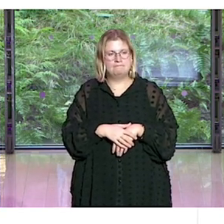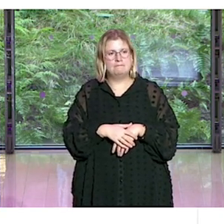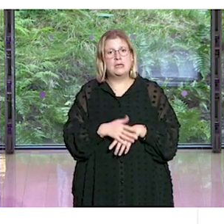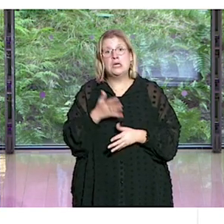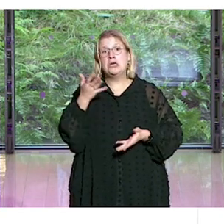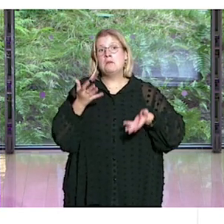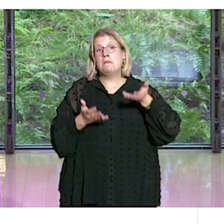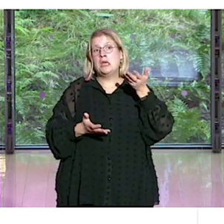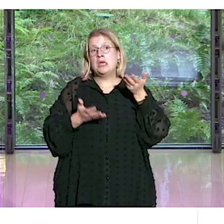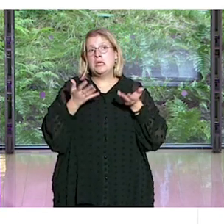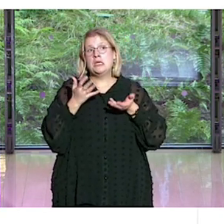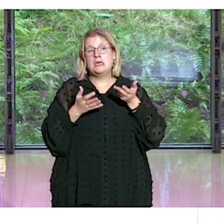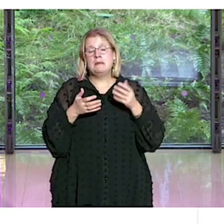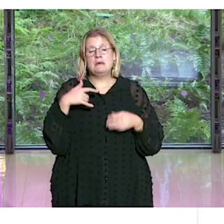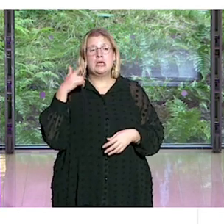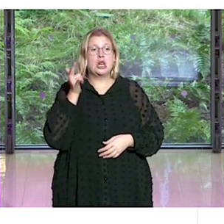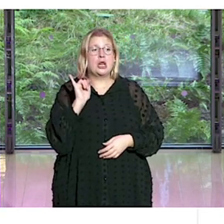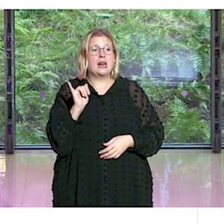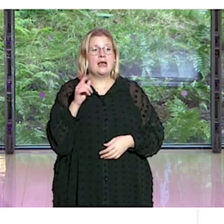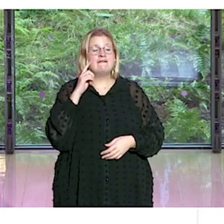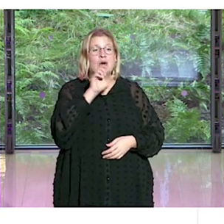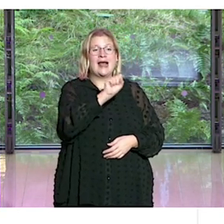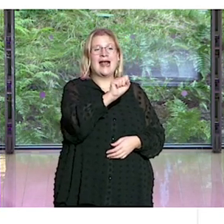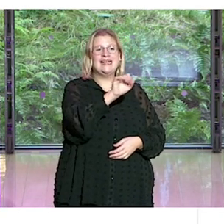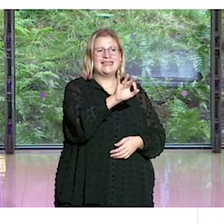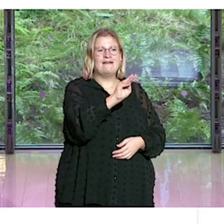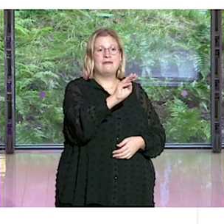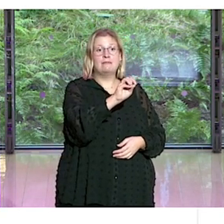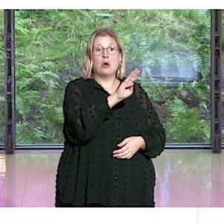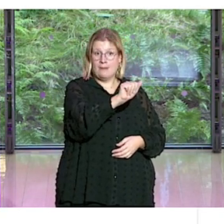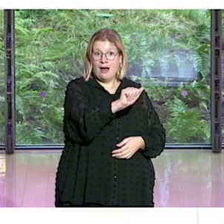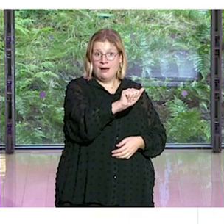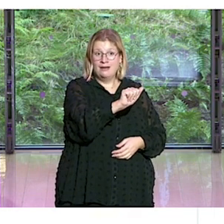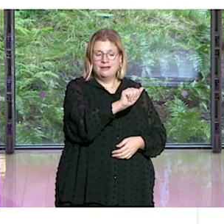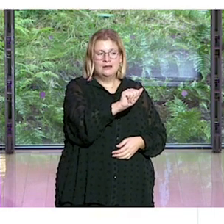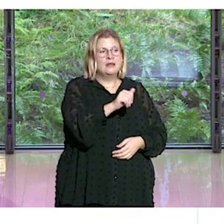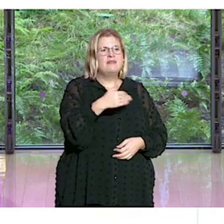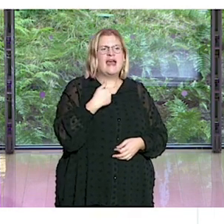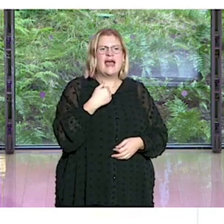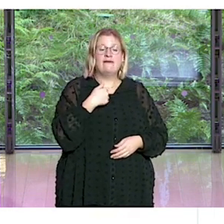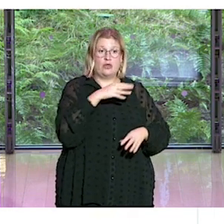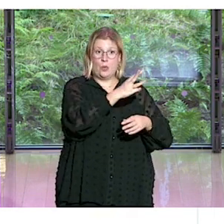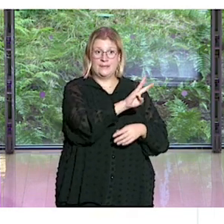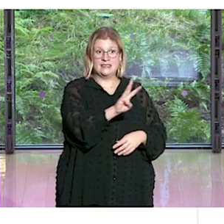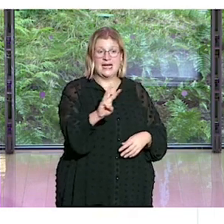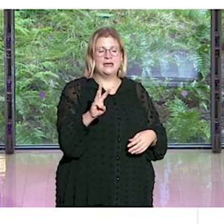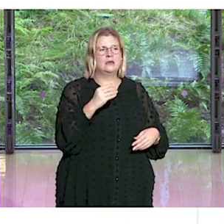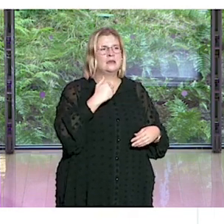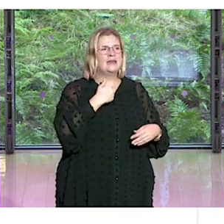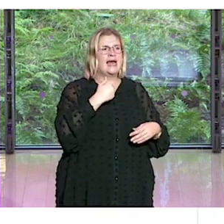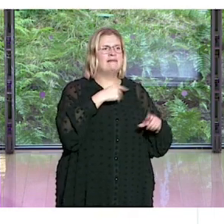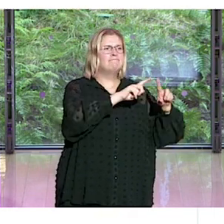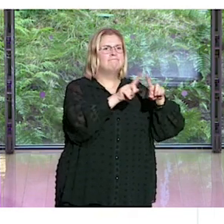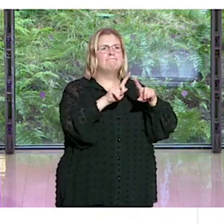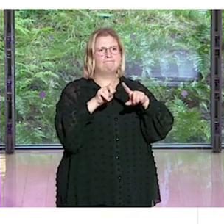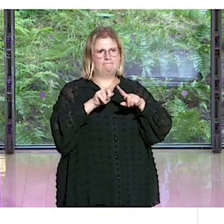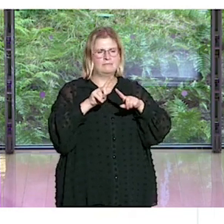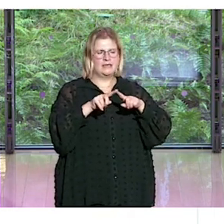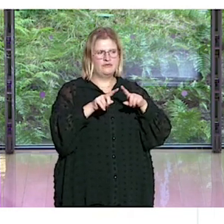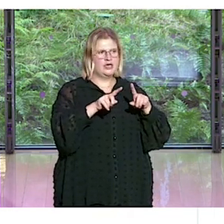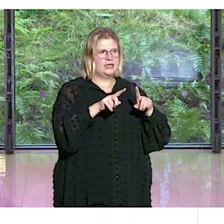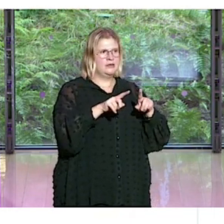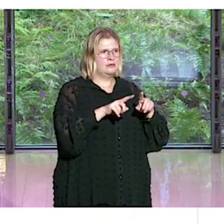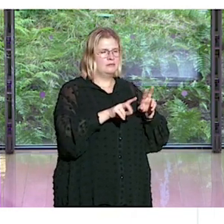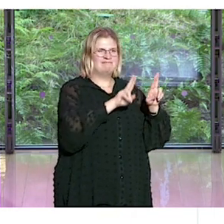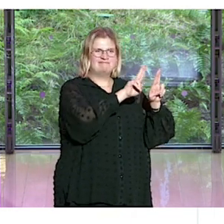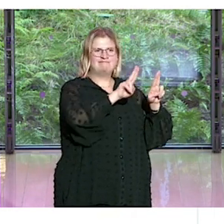That might look like for SF MoMA on their website, they have a number of different features that